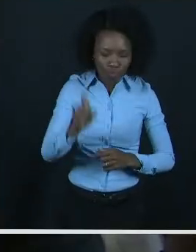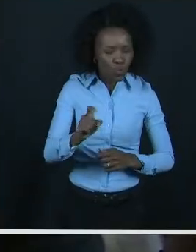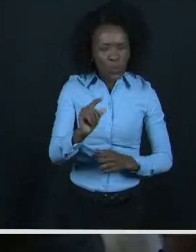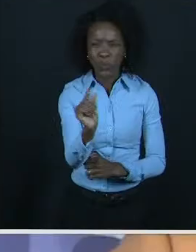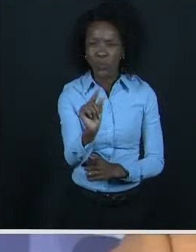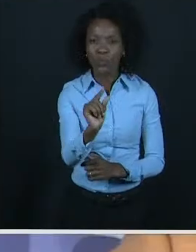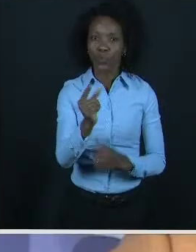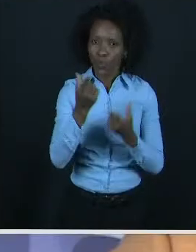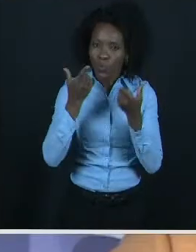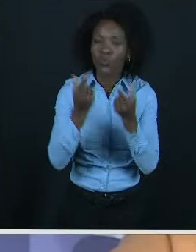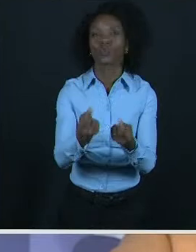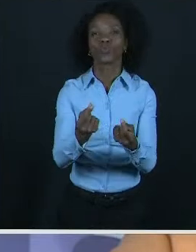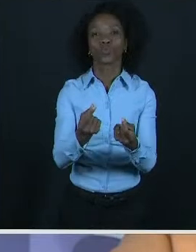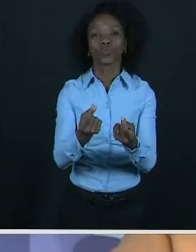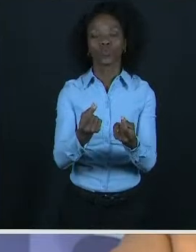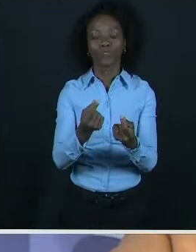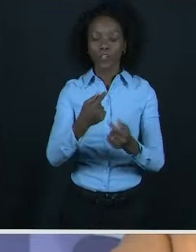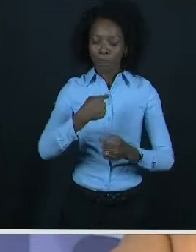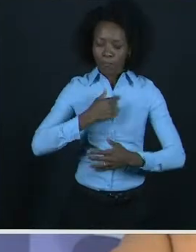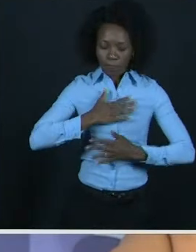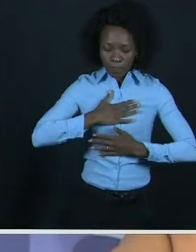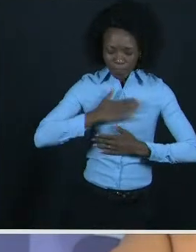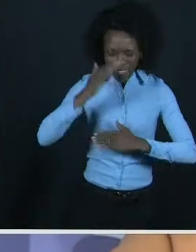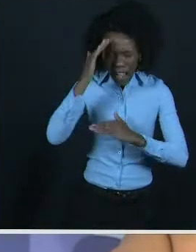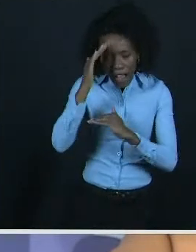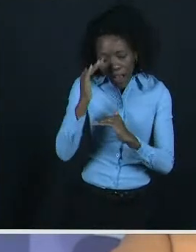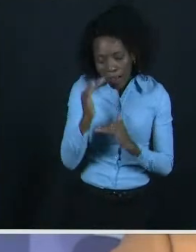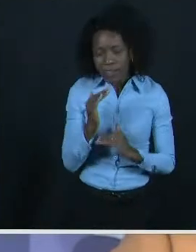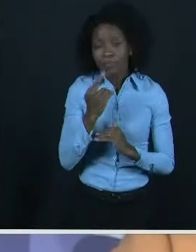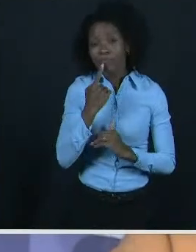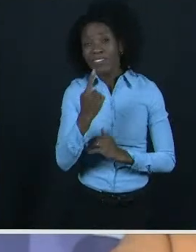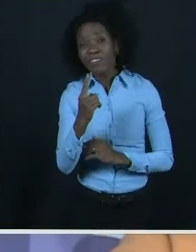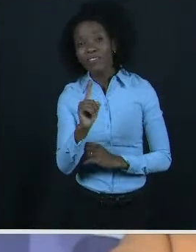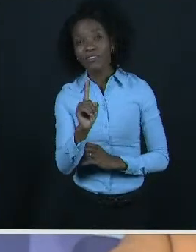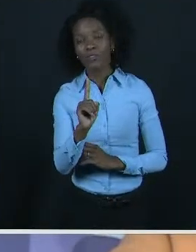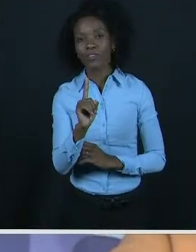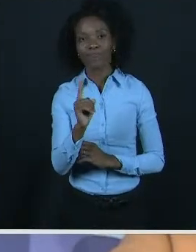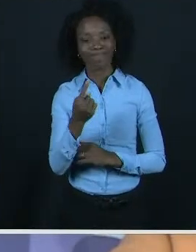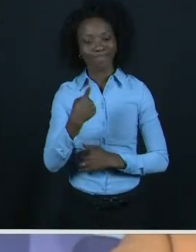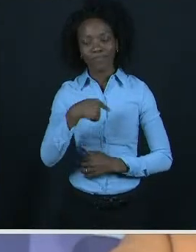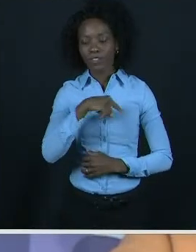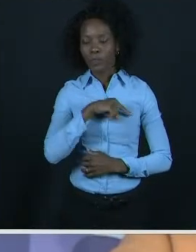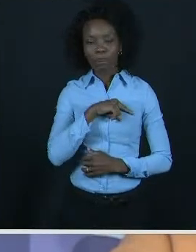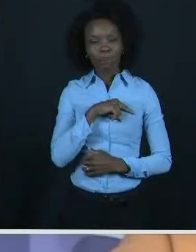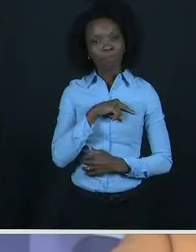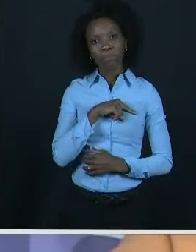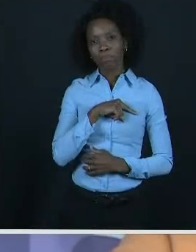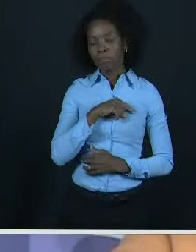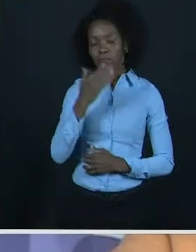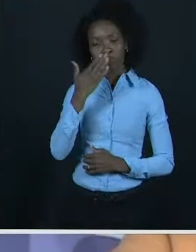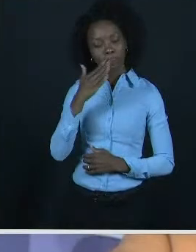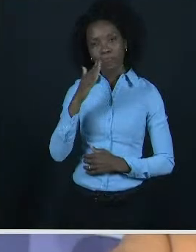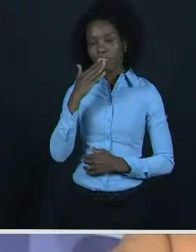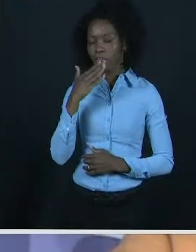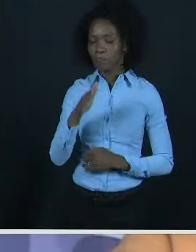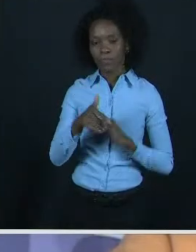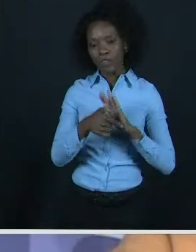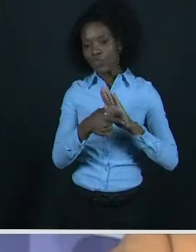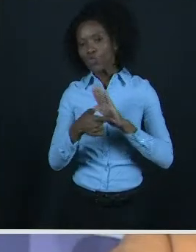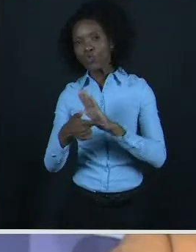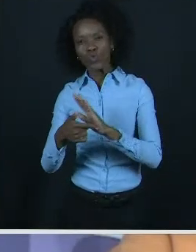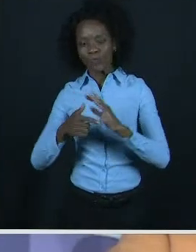say, with humility, we have not demonstrated that great